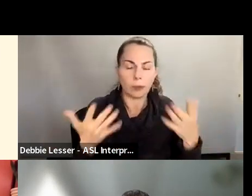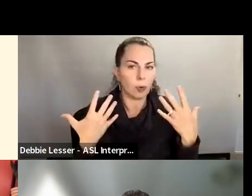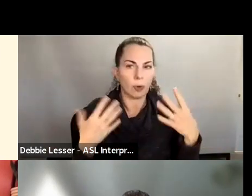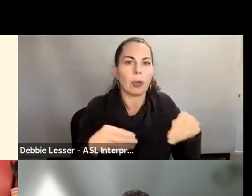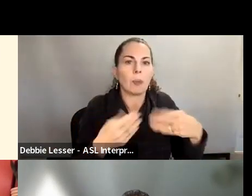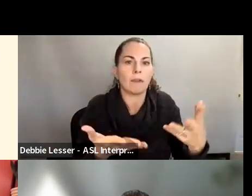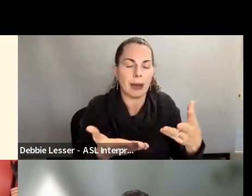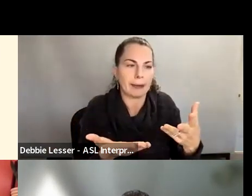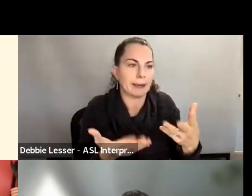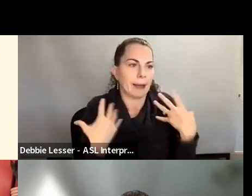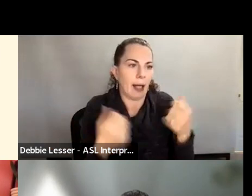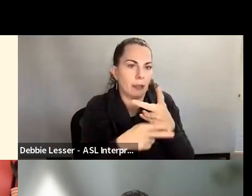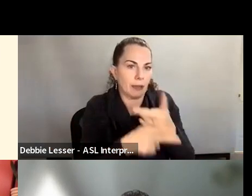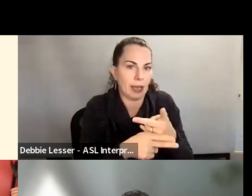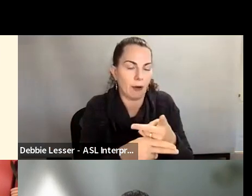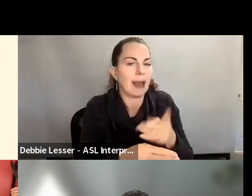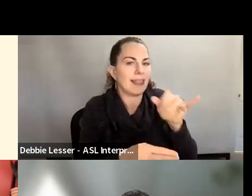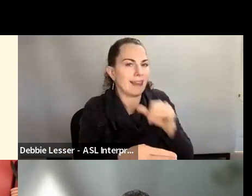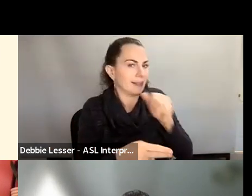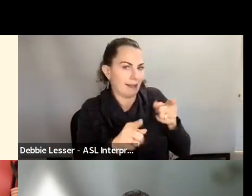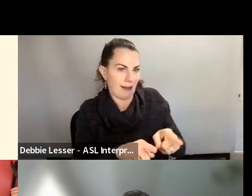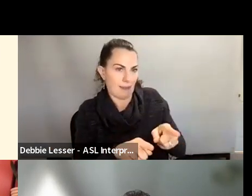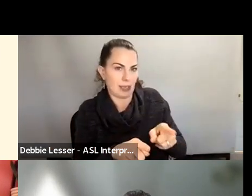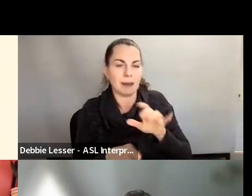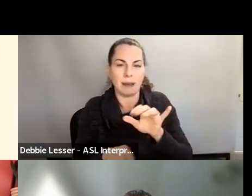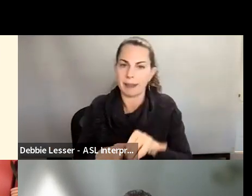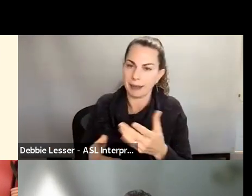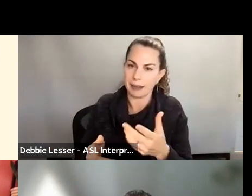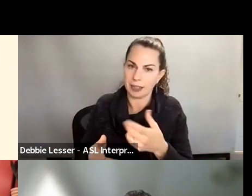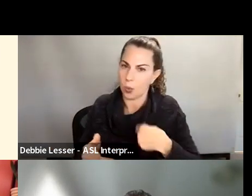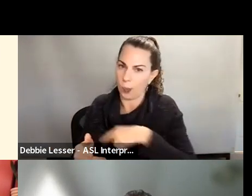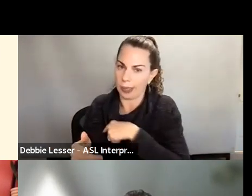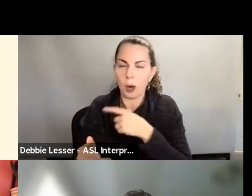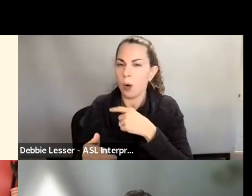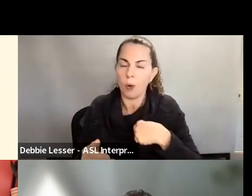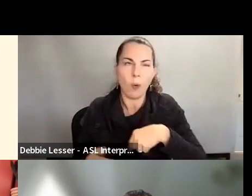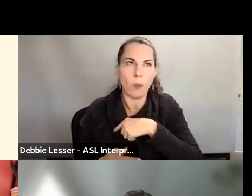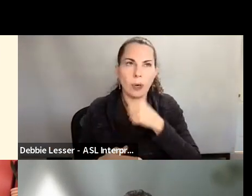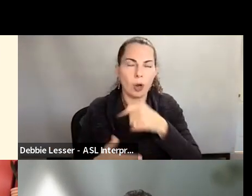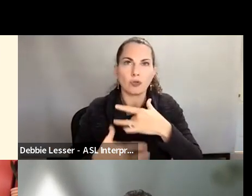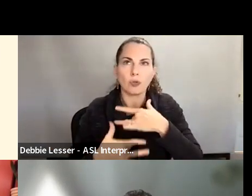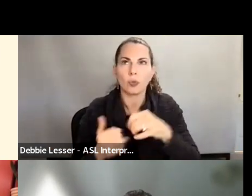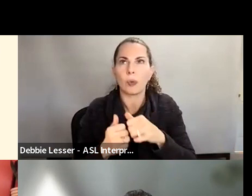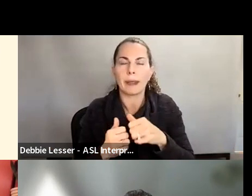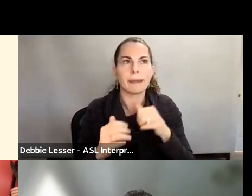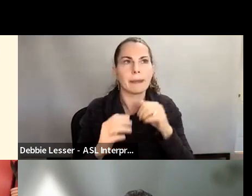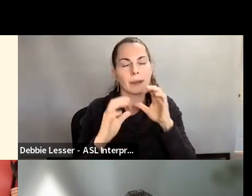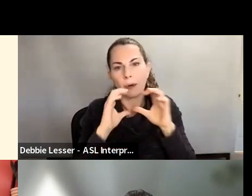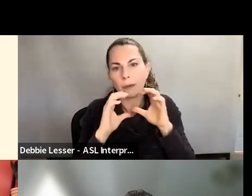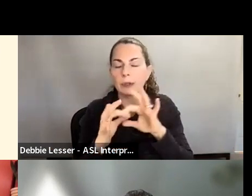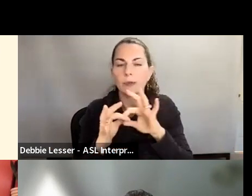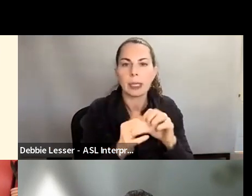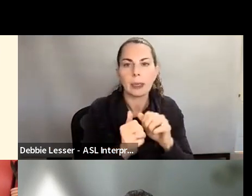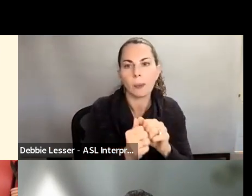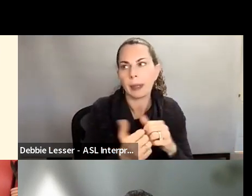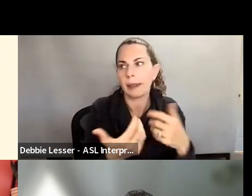it did not happen. You know, that's really, we're not so much worried about the conversations, you know, that might be